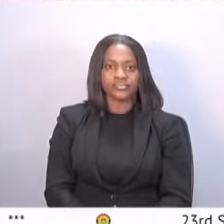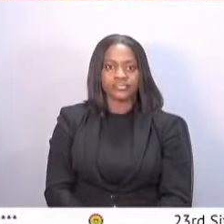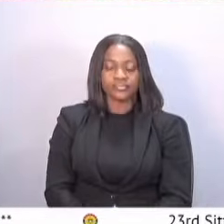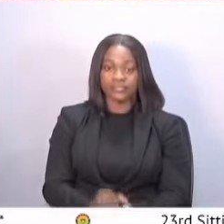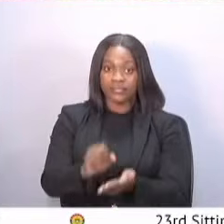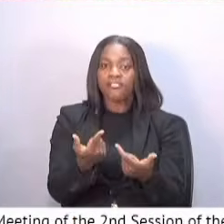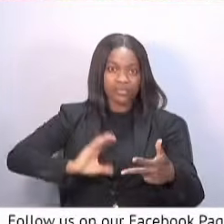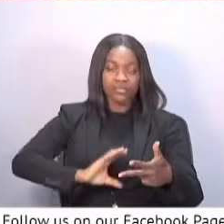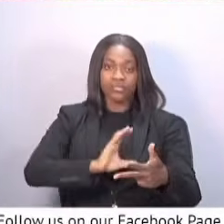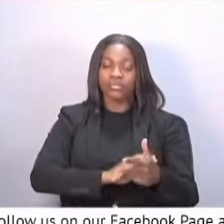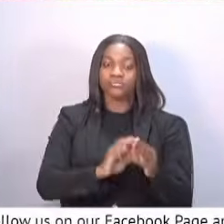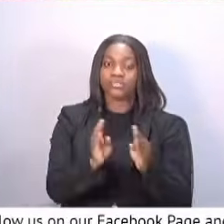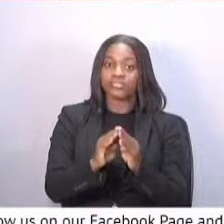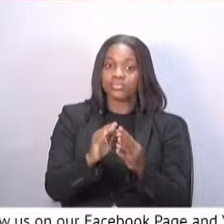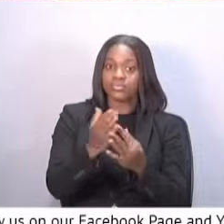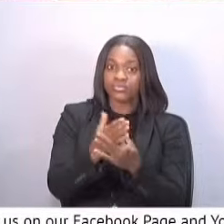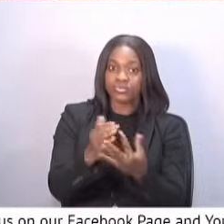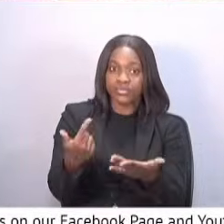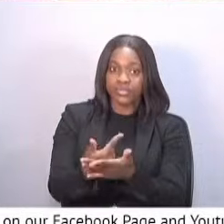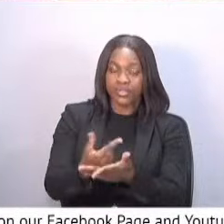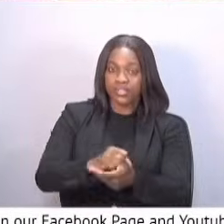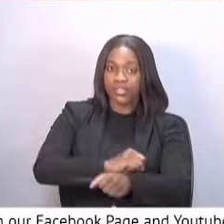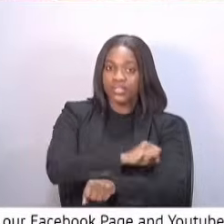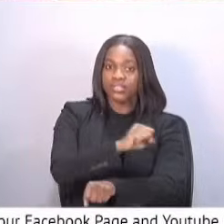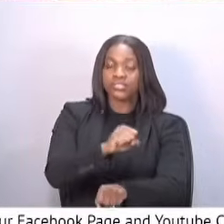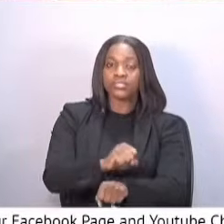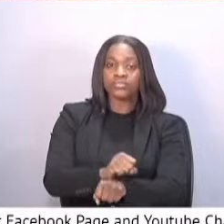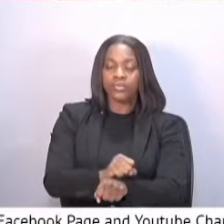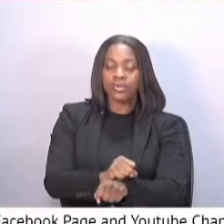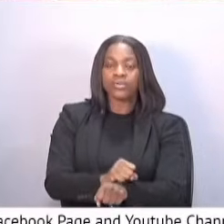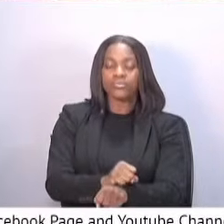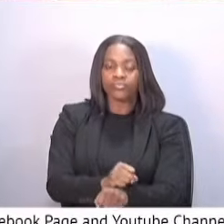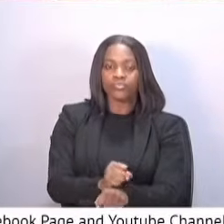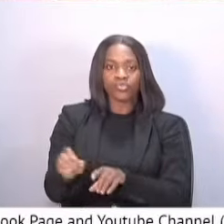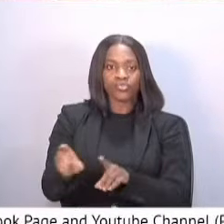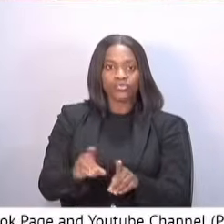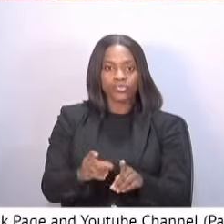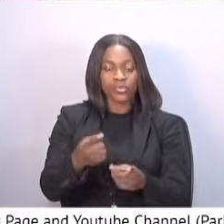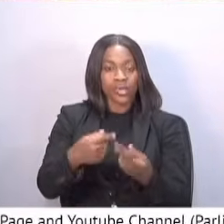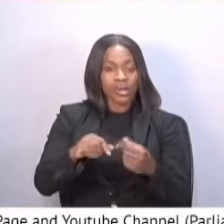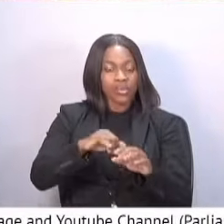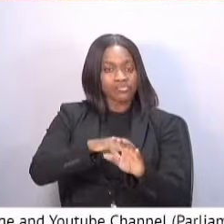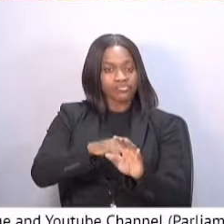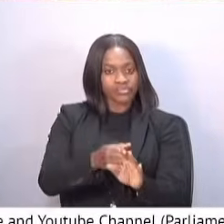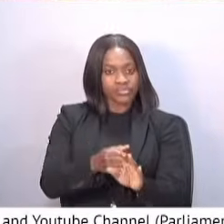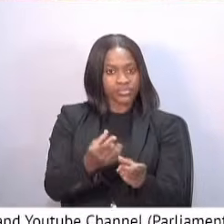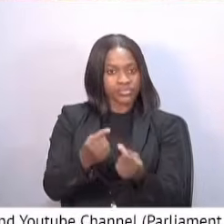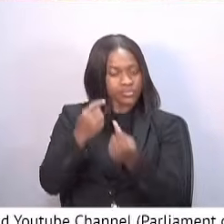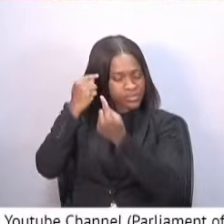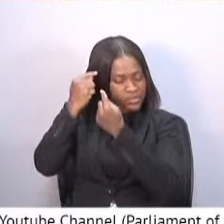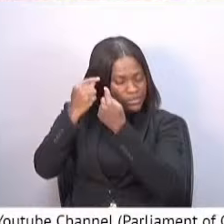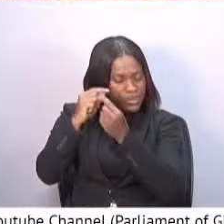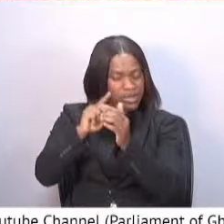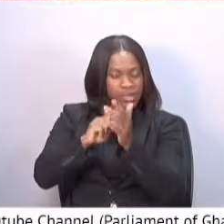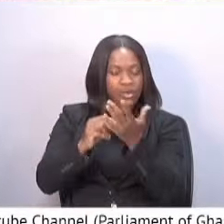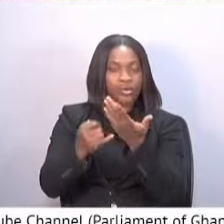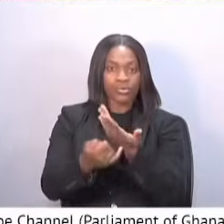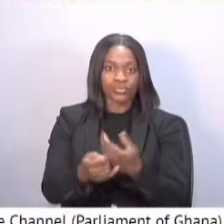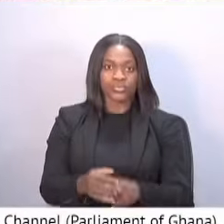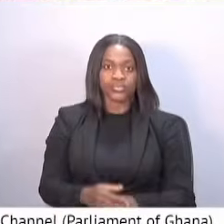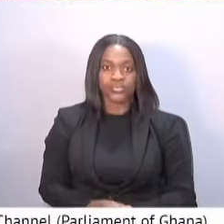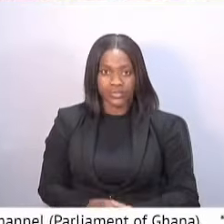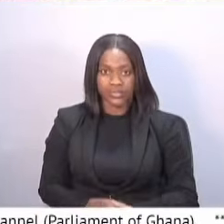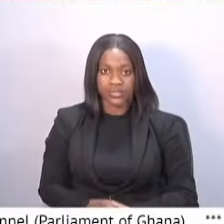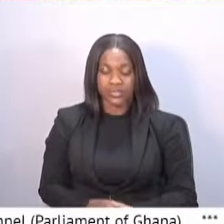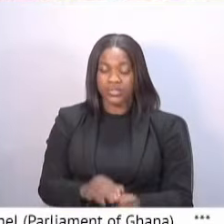and September between Ghana and Singapore on the implementation of agreement to consider the project request.